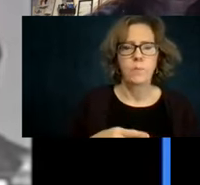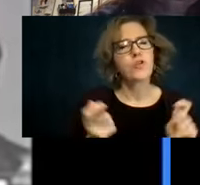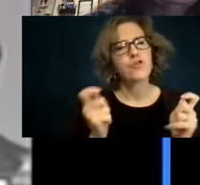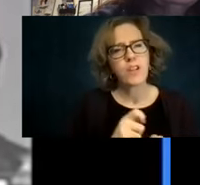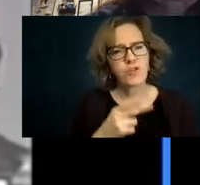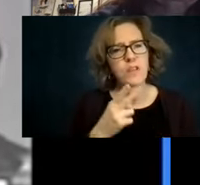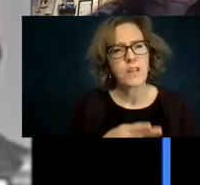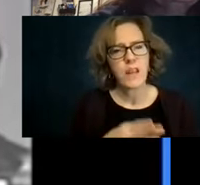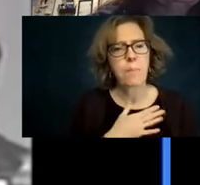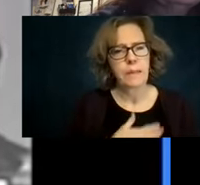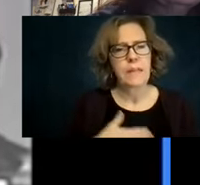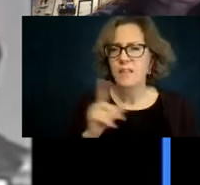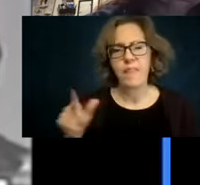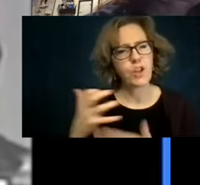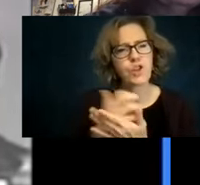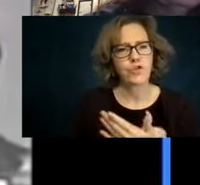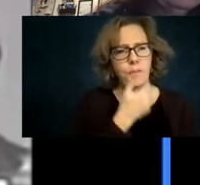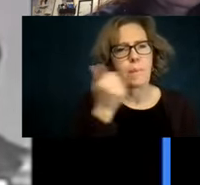They deserve better.